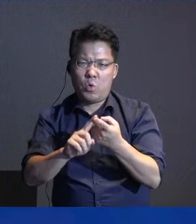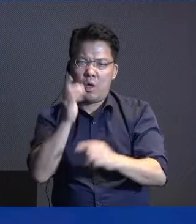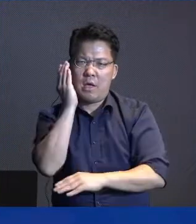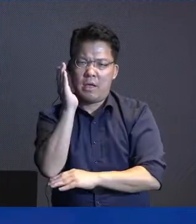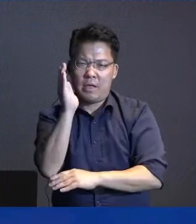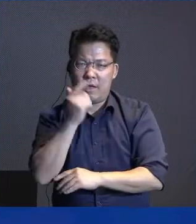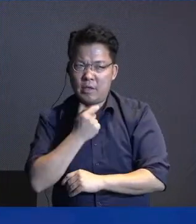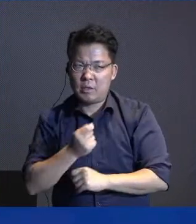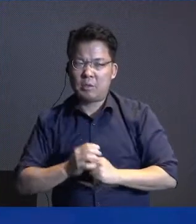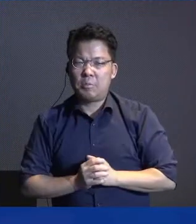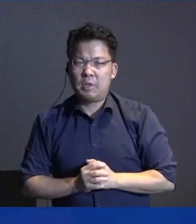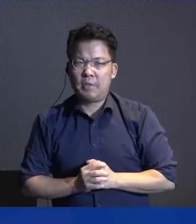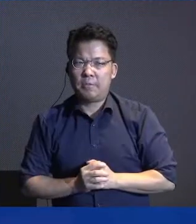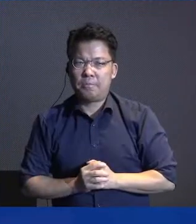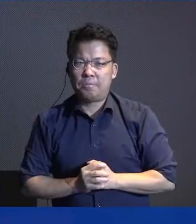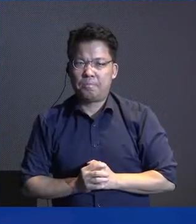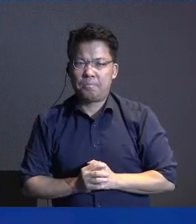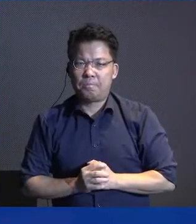changed and